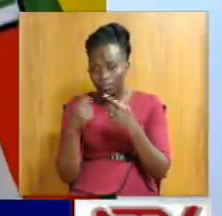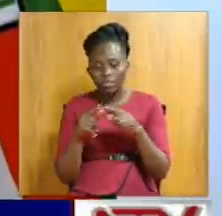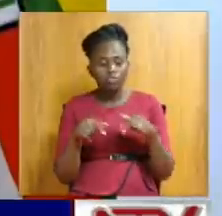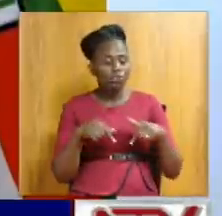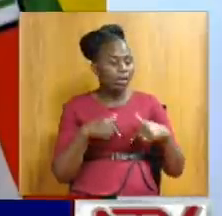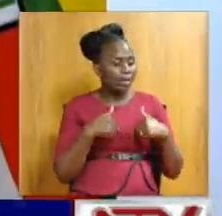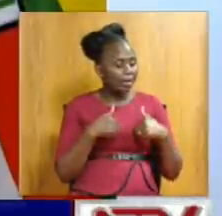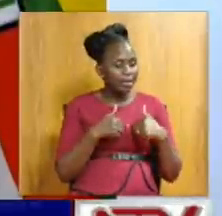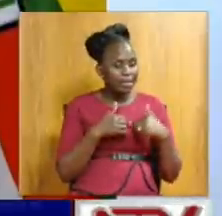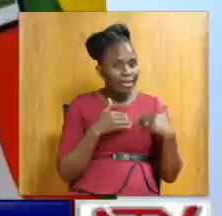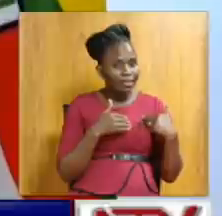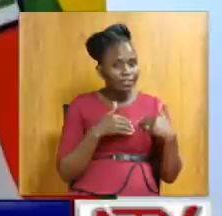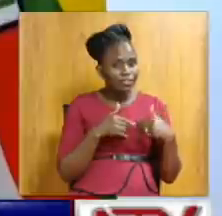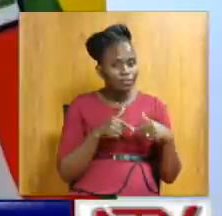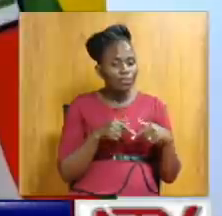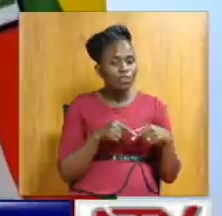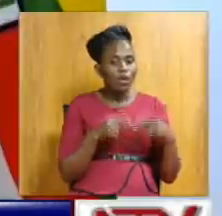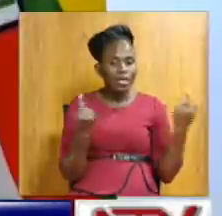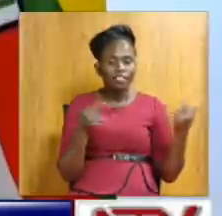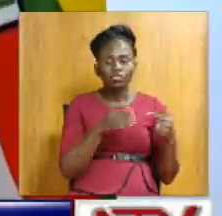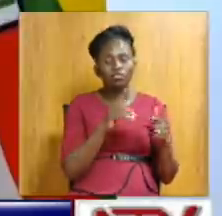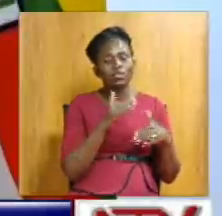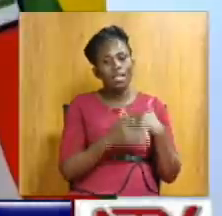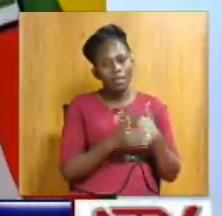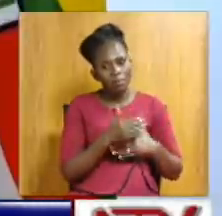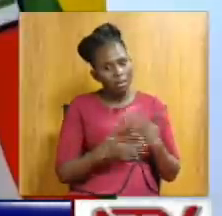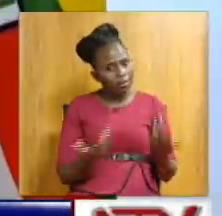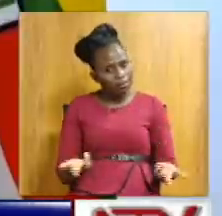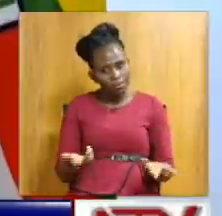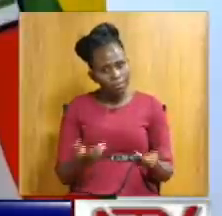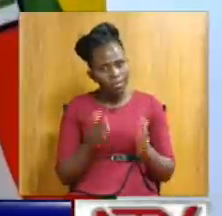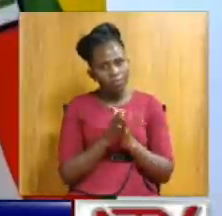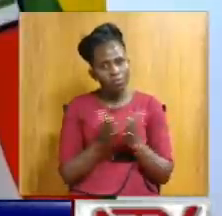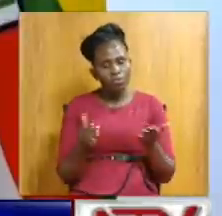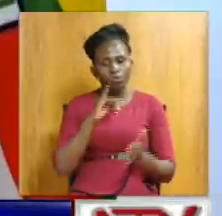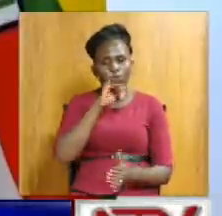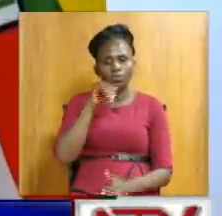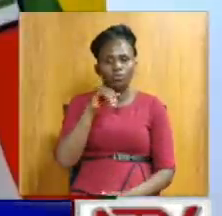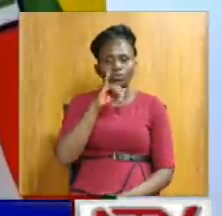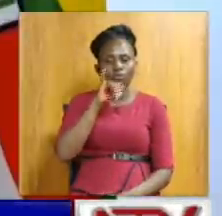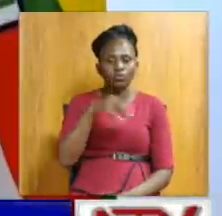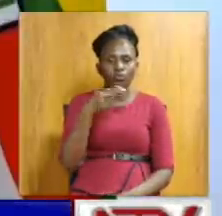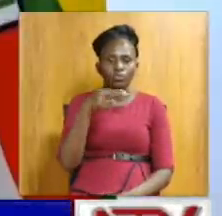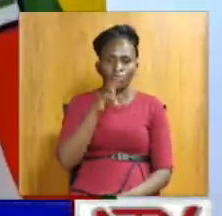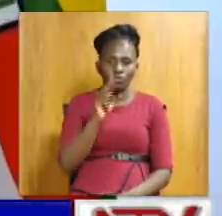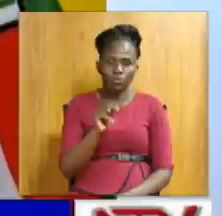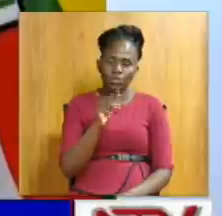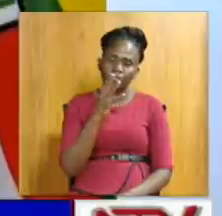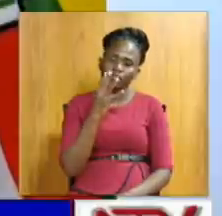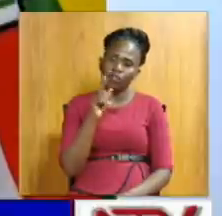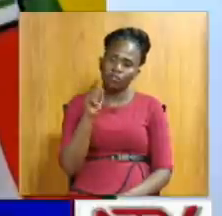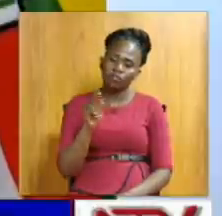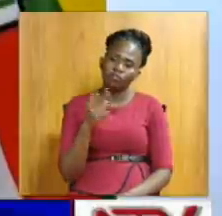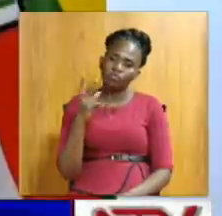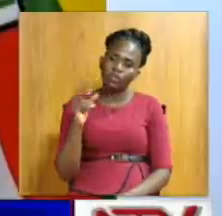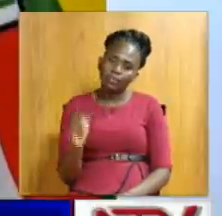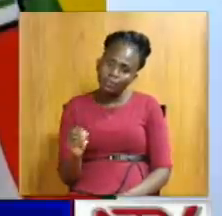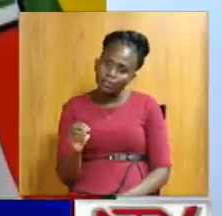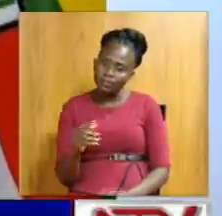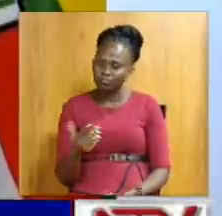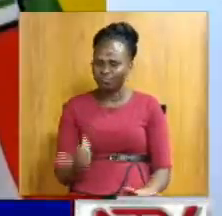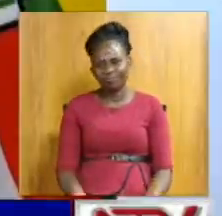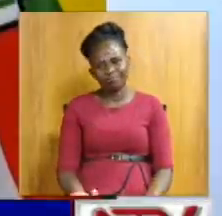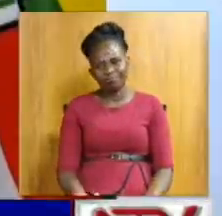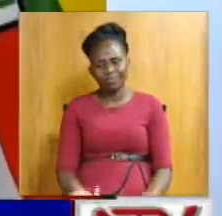neighbor, in the book of 1 John chapter 4 verse 20. Instead of doing that, instead of preaching